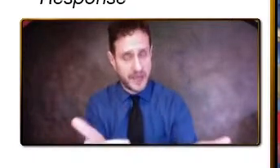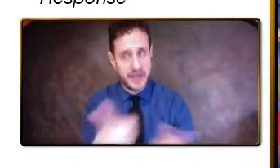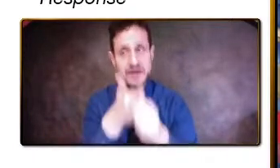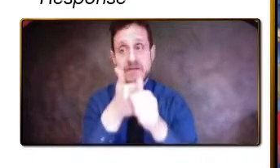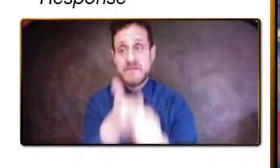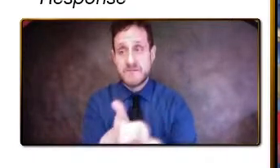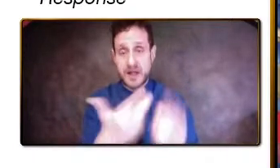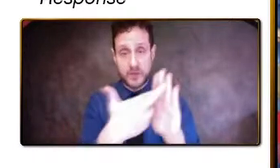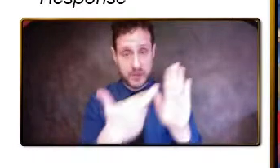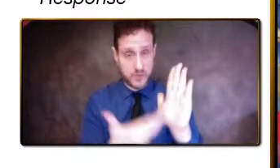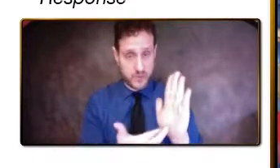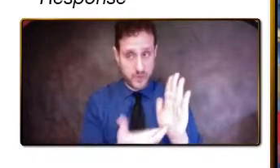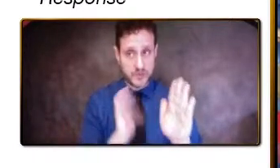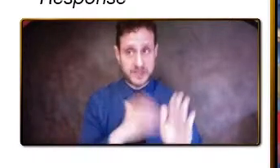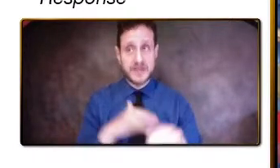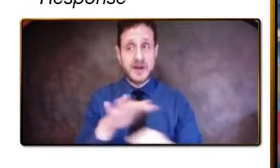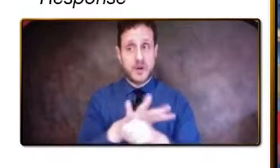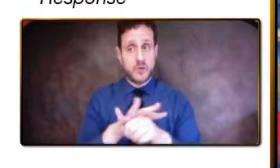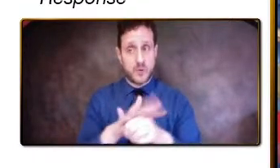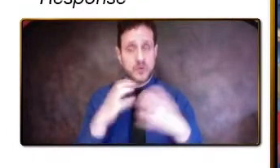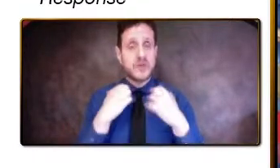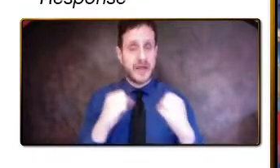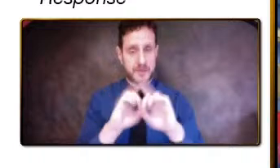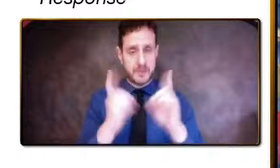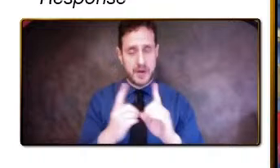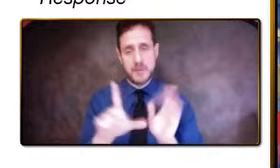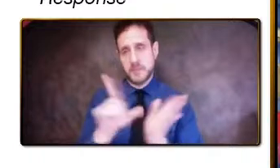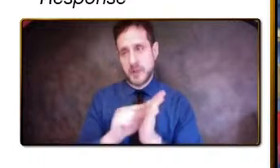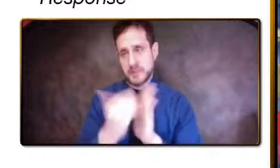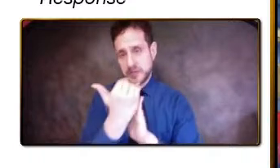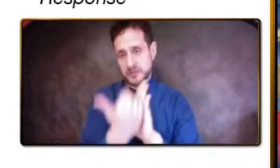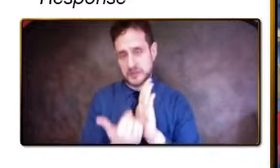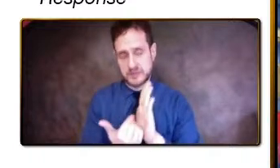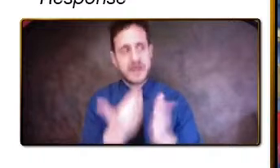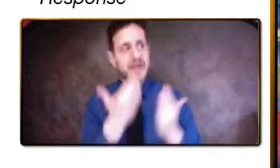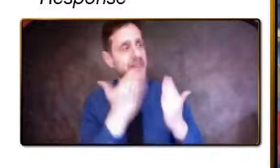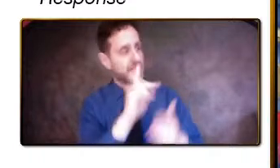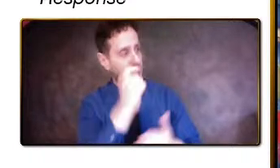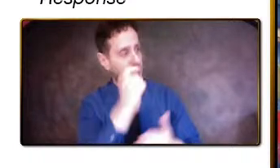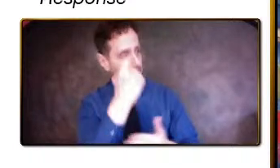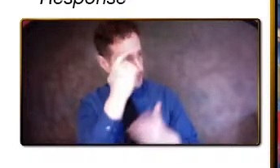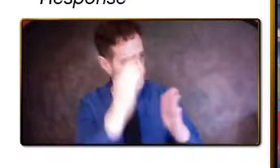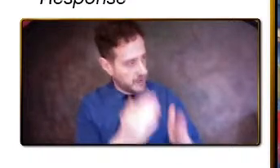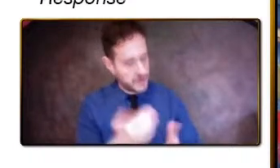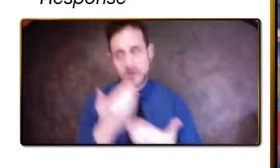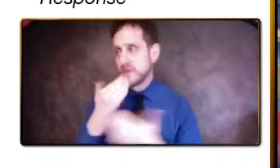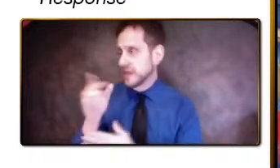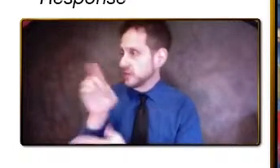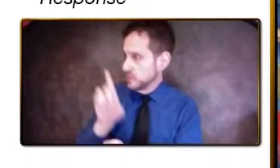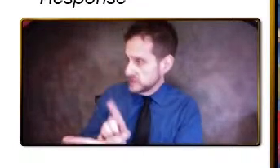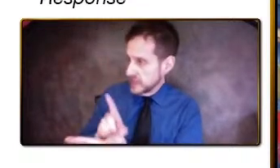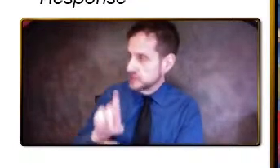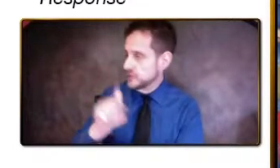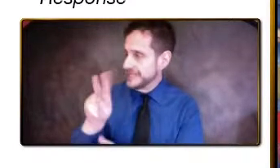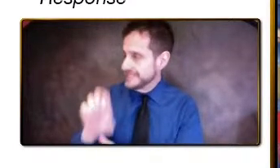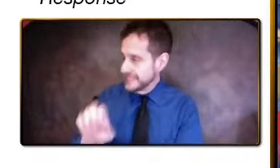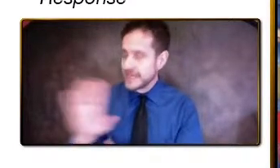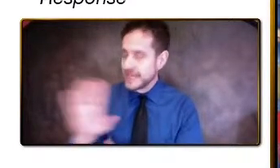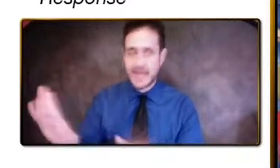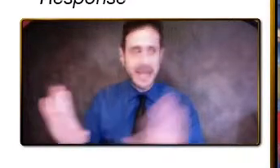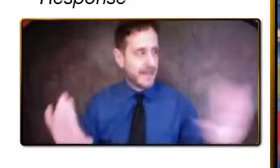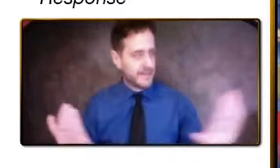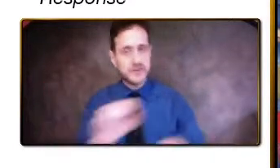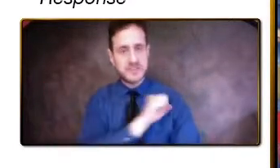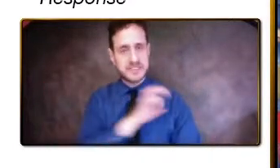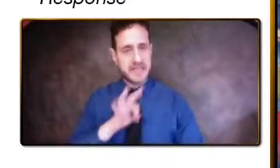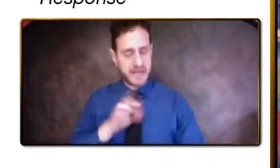out by our local health departments. I want to thank Governor Pritzker, Dr. Ezike, and their teams who've worked so hard to